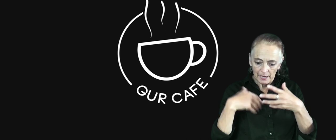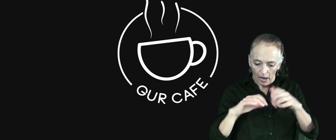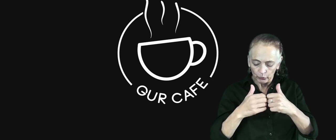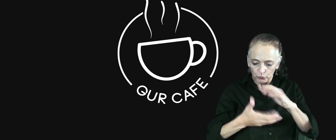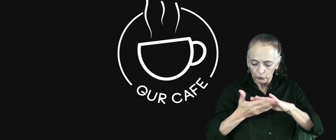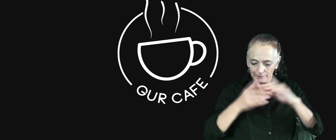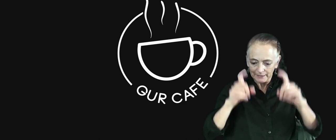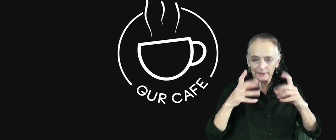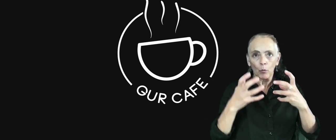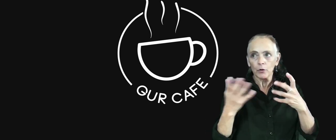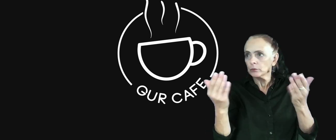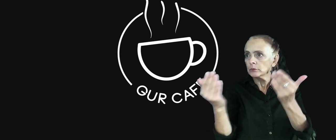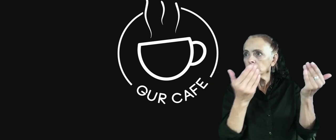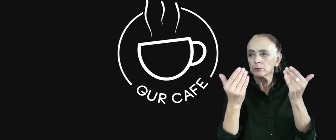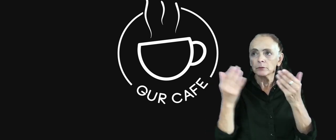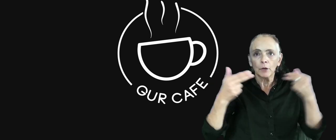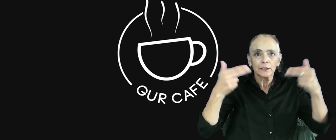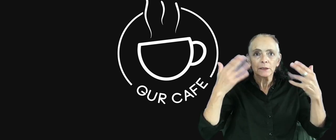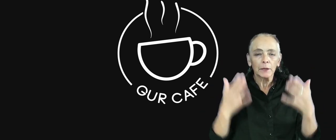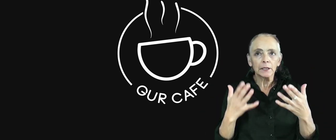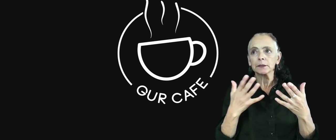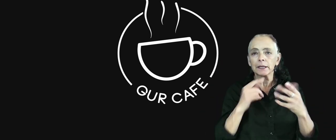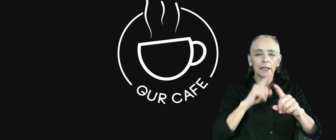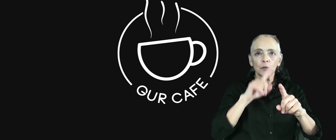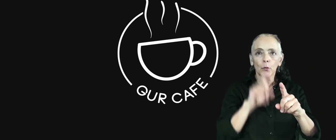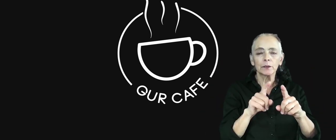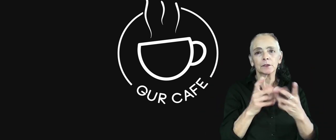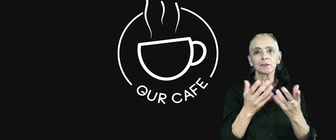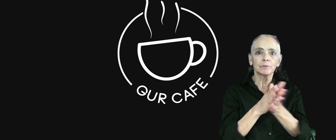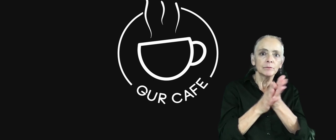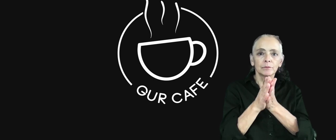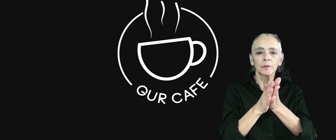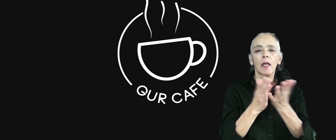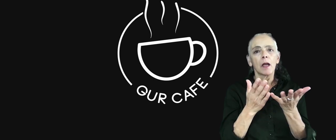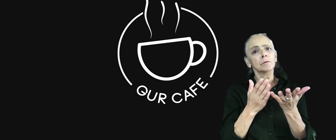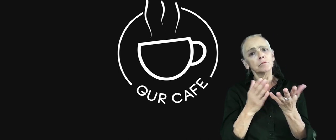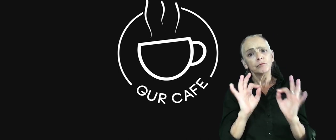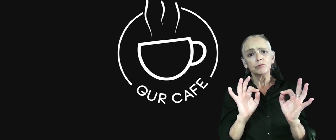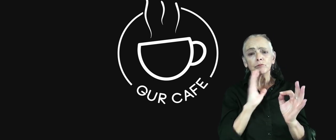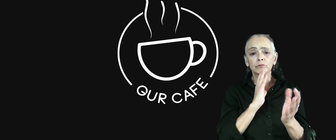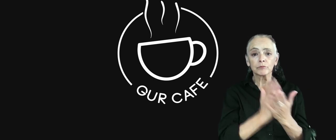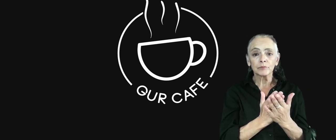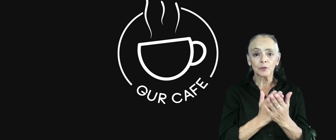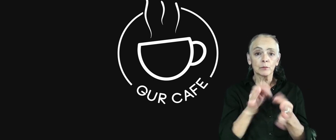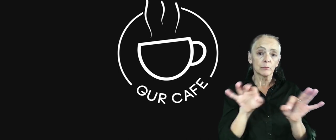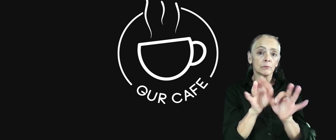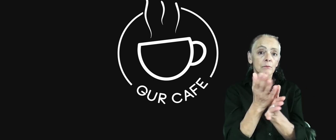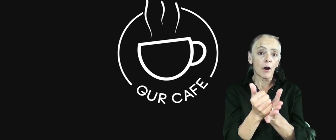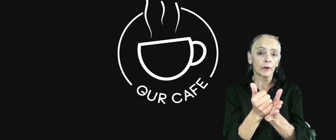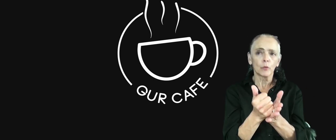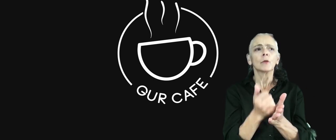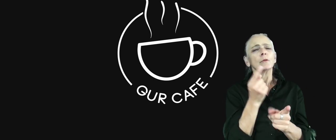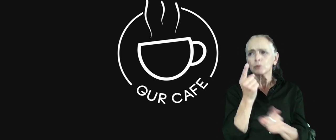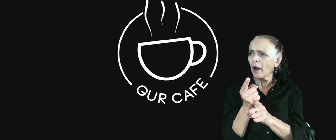to have participants, and I want to answer that question, etc. But and that's good. I mean, again, that's an important part of there's the process. There's a